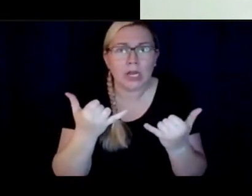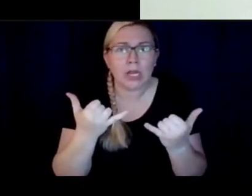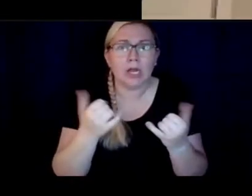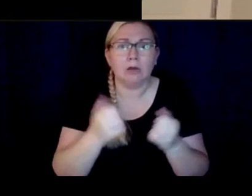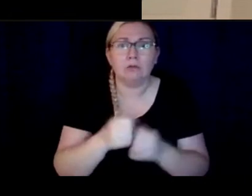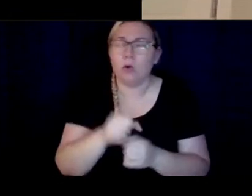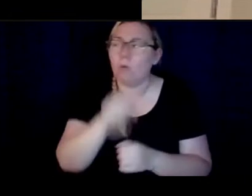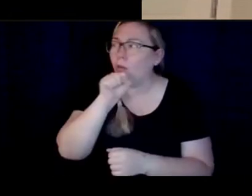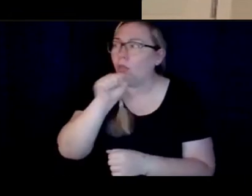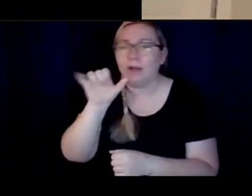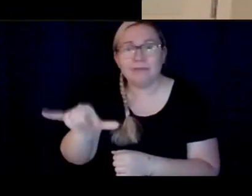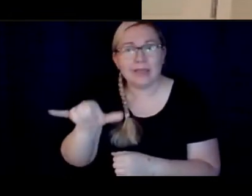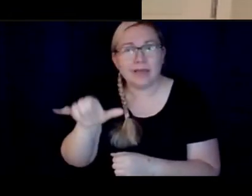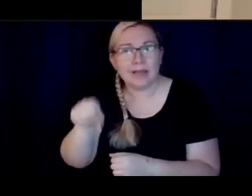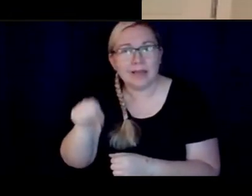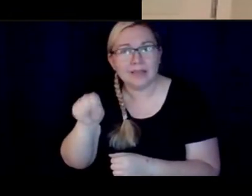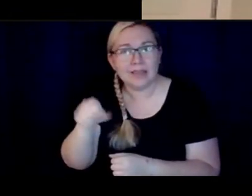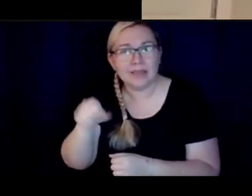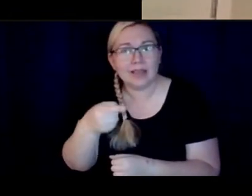love it.